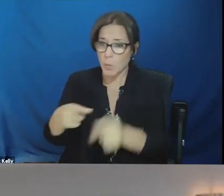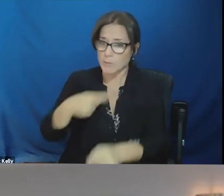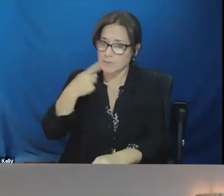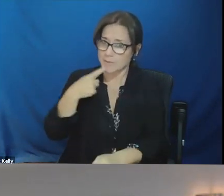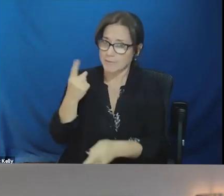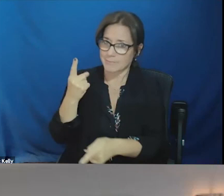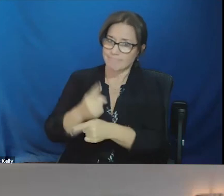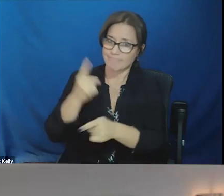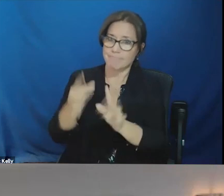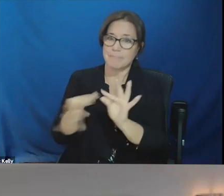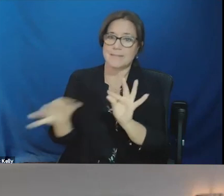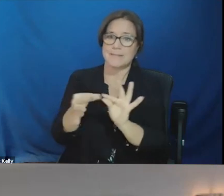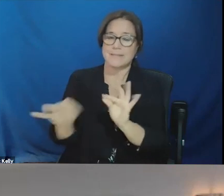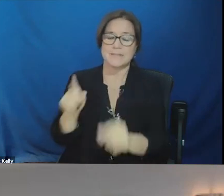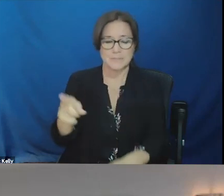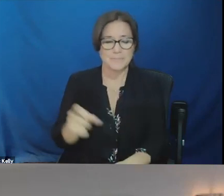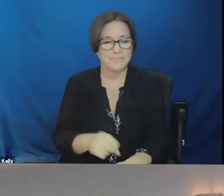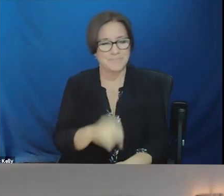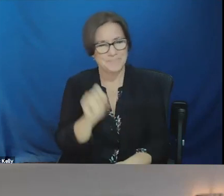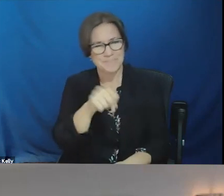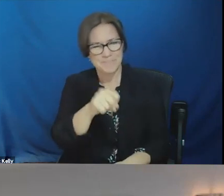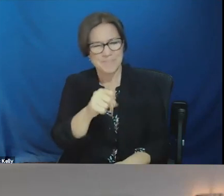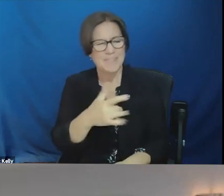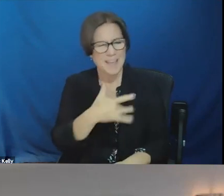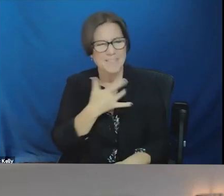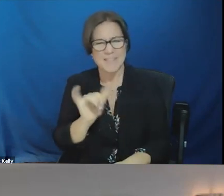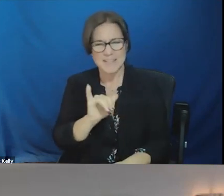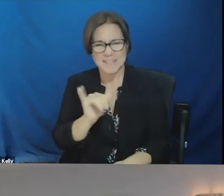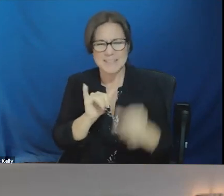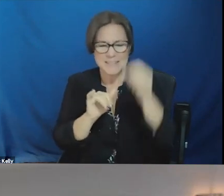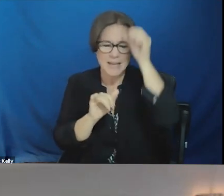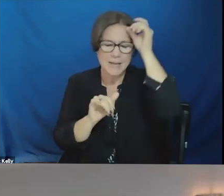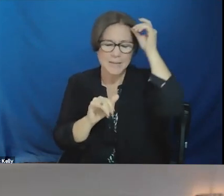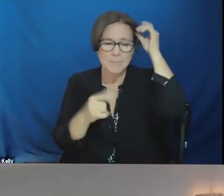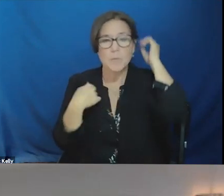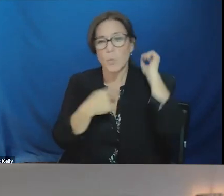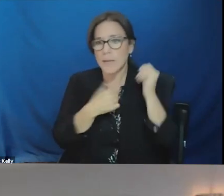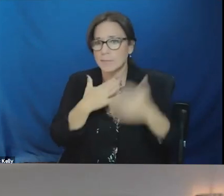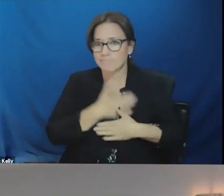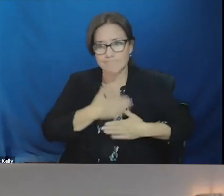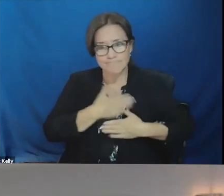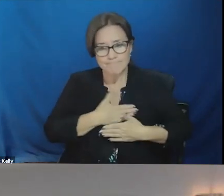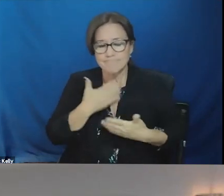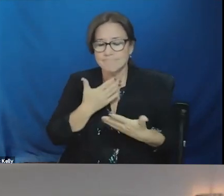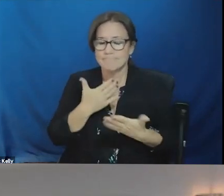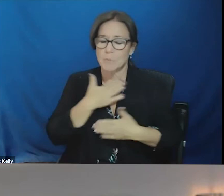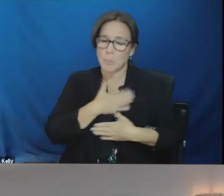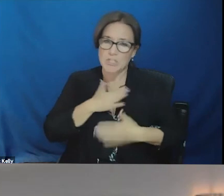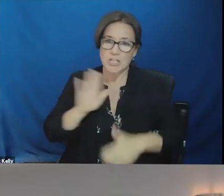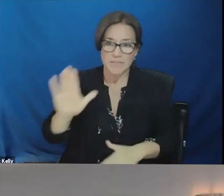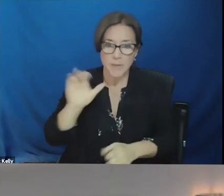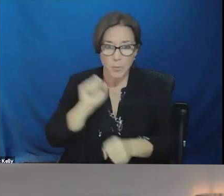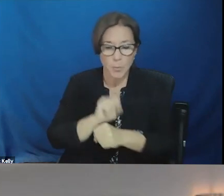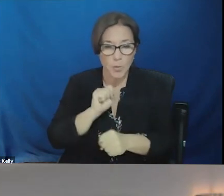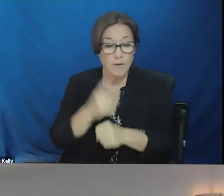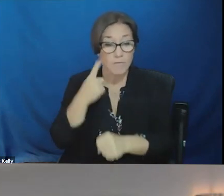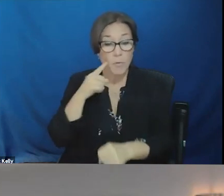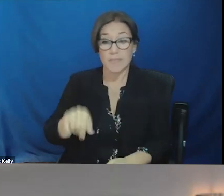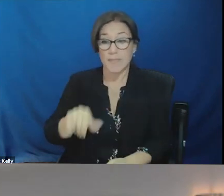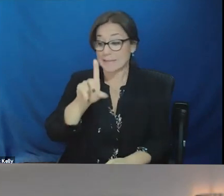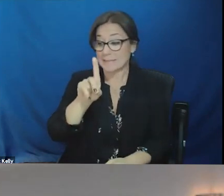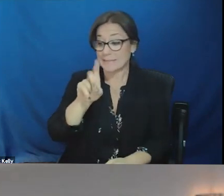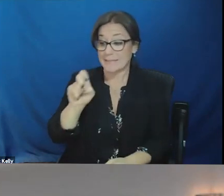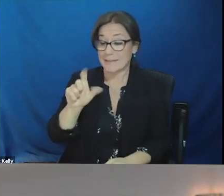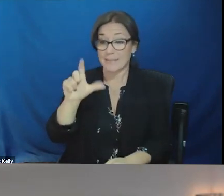I thought so too. I know I speak on behalf of the board that we're so grateful for the work and the dedication of the DLAC committee. It was a really